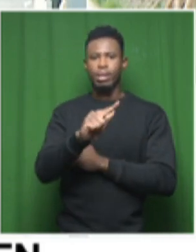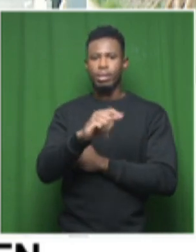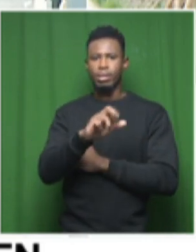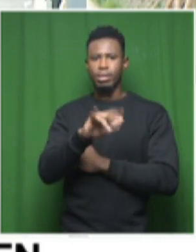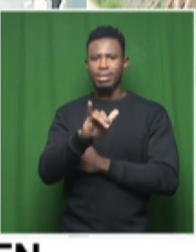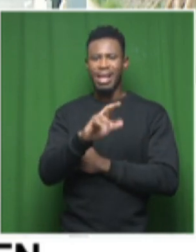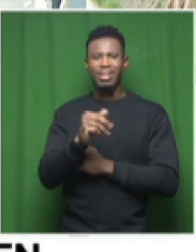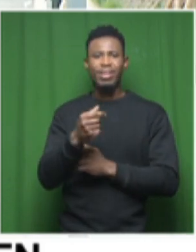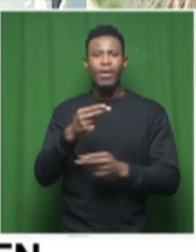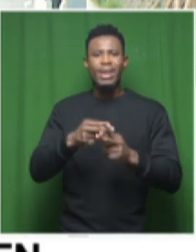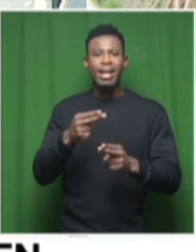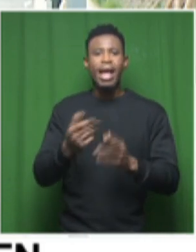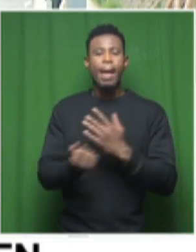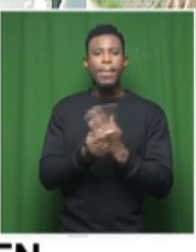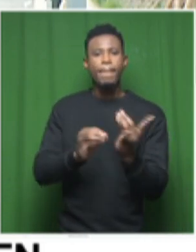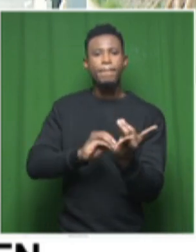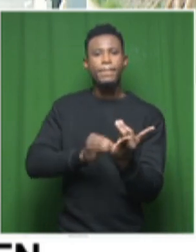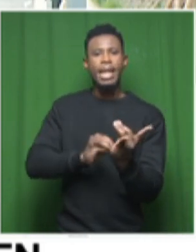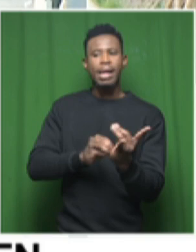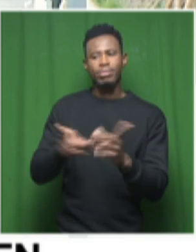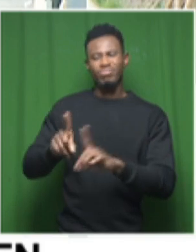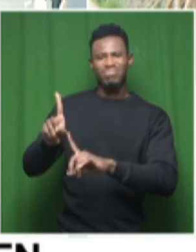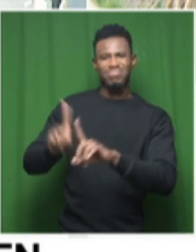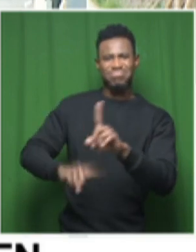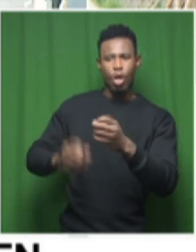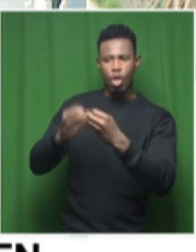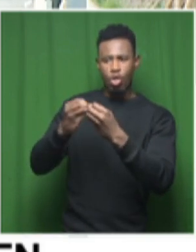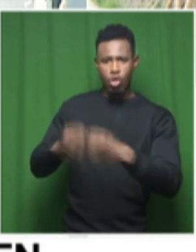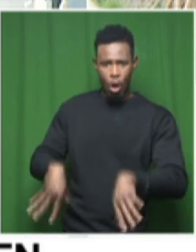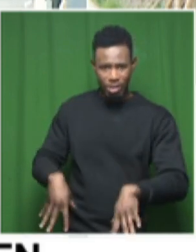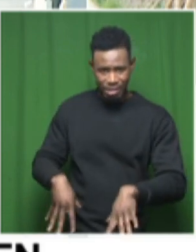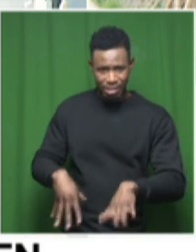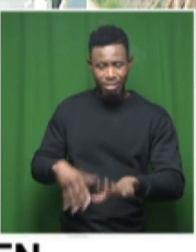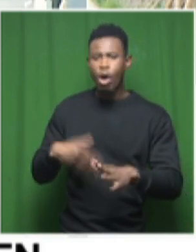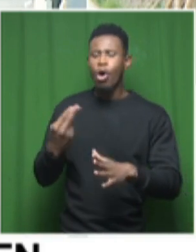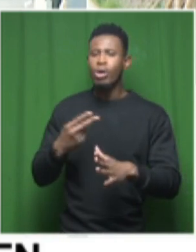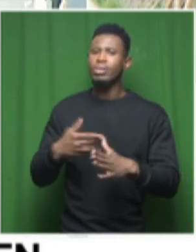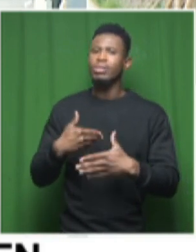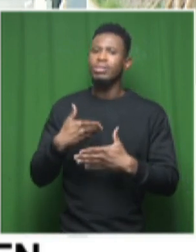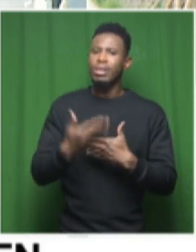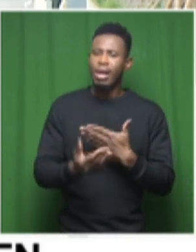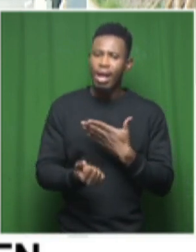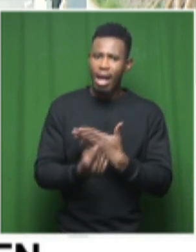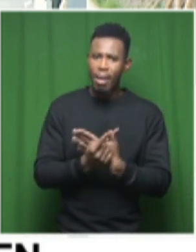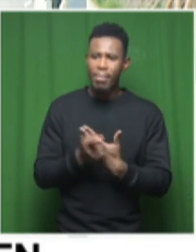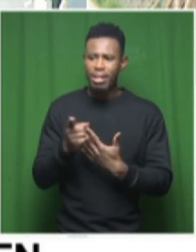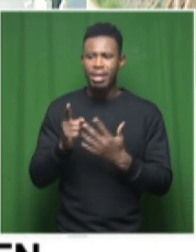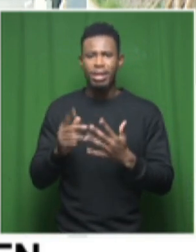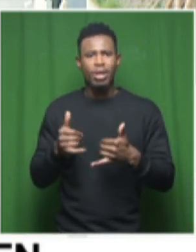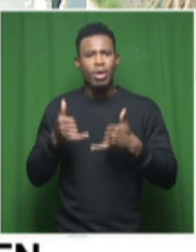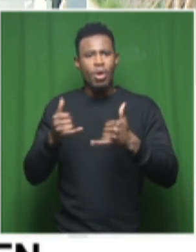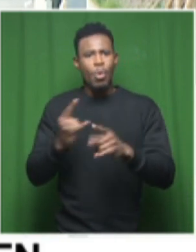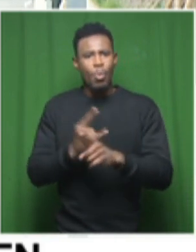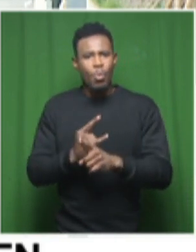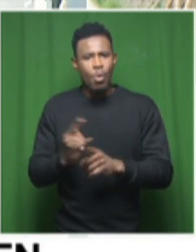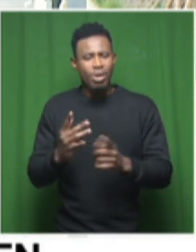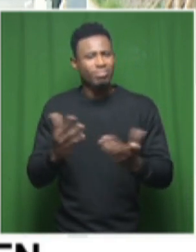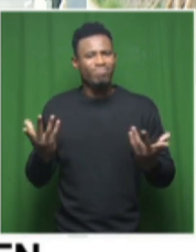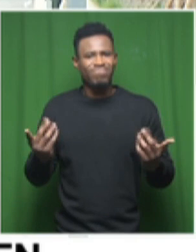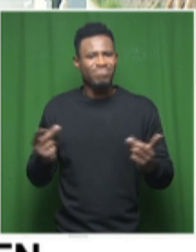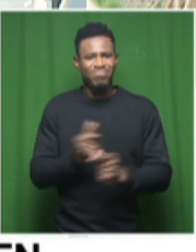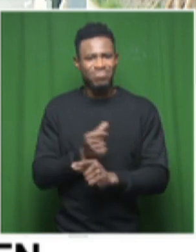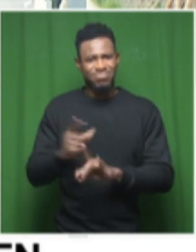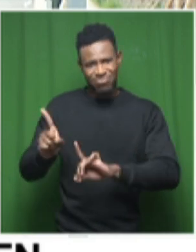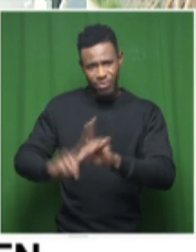the penalties, and subsequently losing out, on their maiden title of the